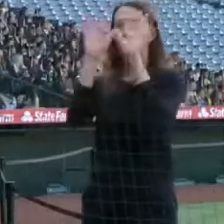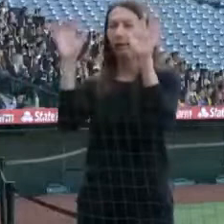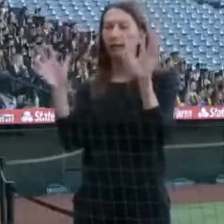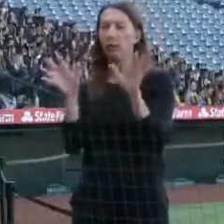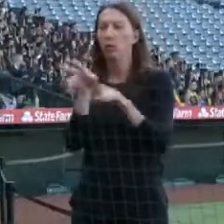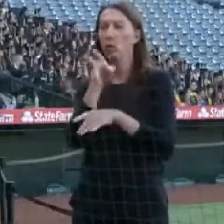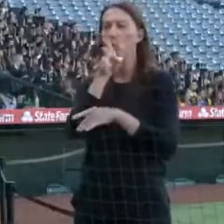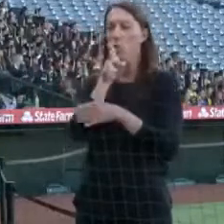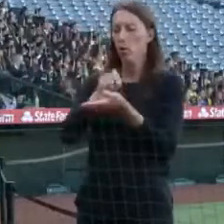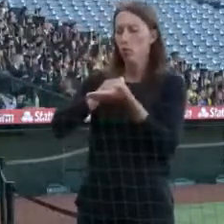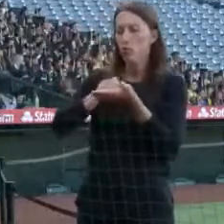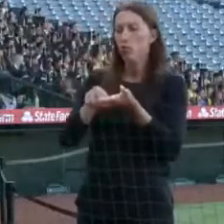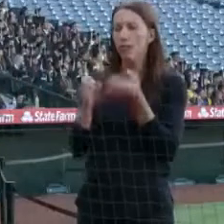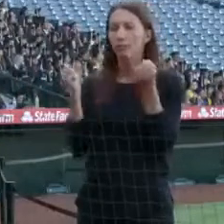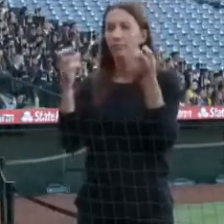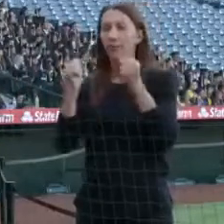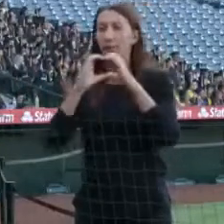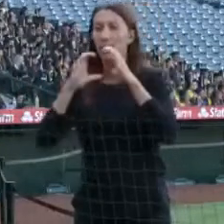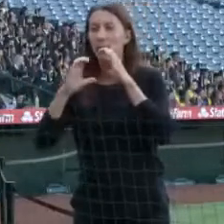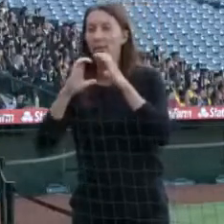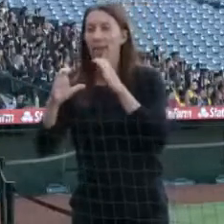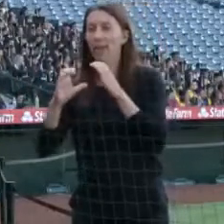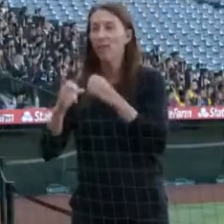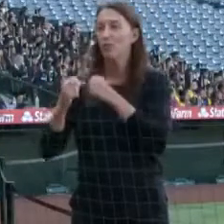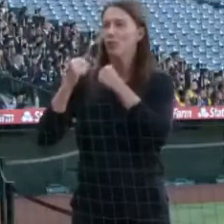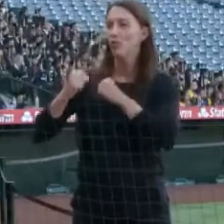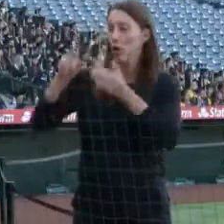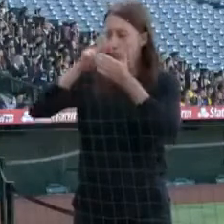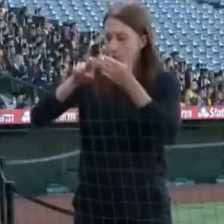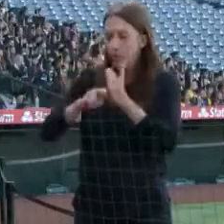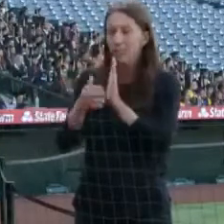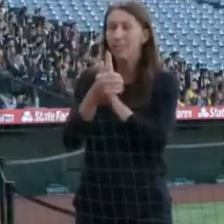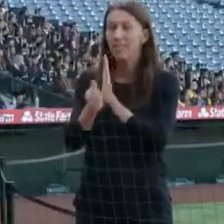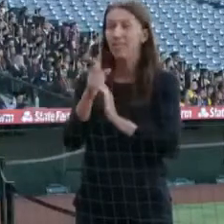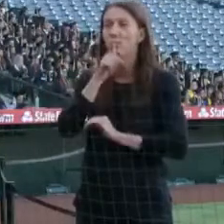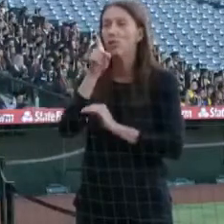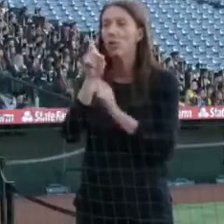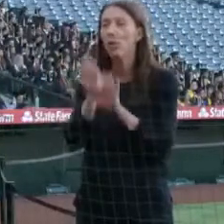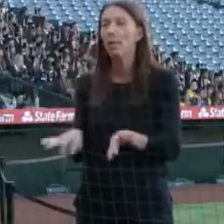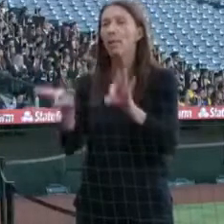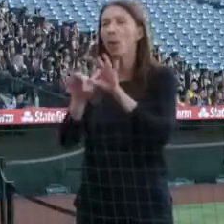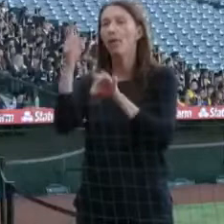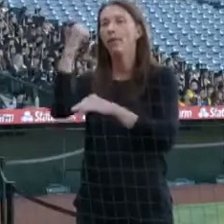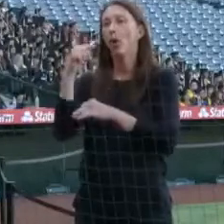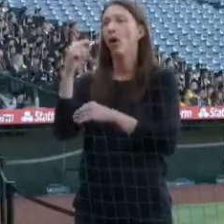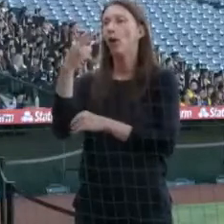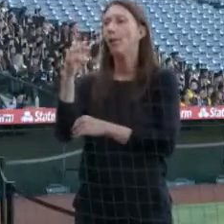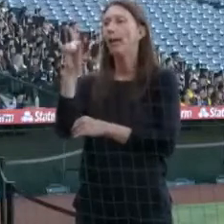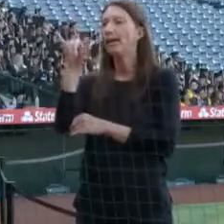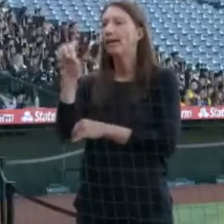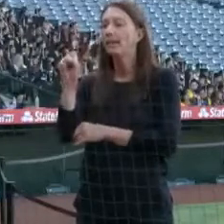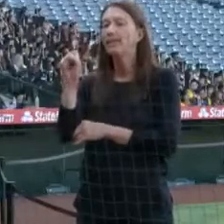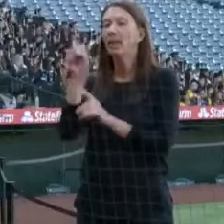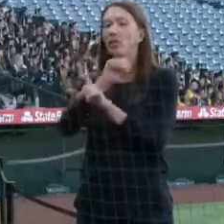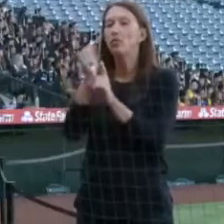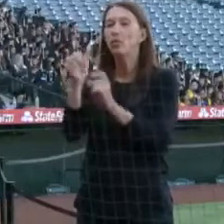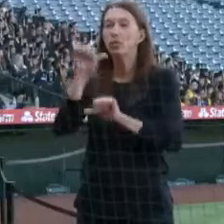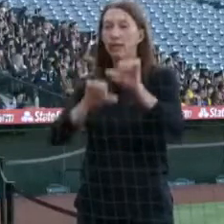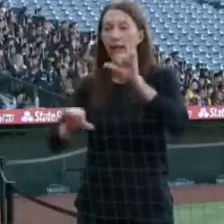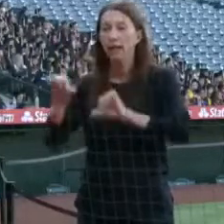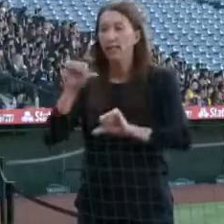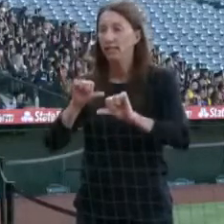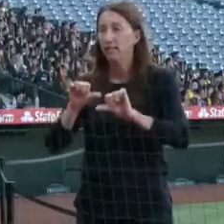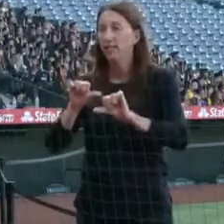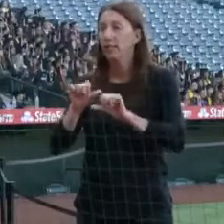written communication, and strong research skills so important in the humanities and social sciences. We